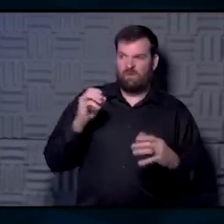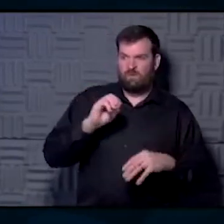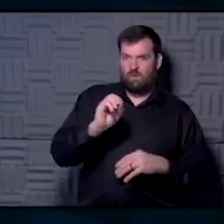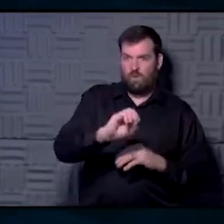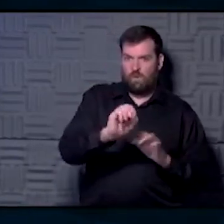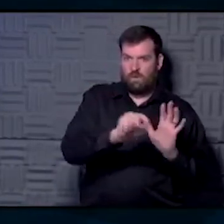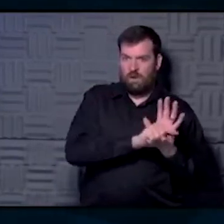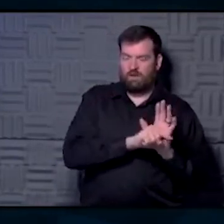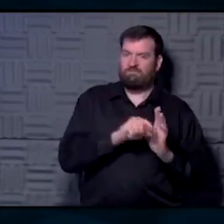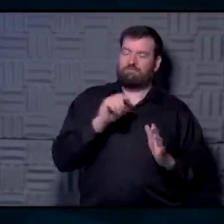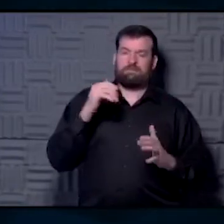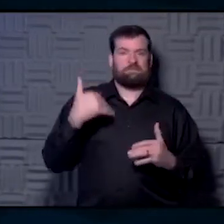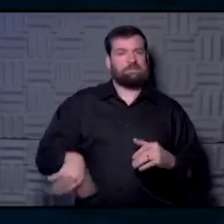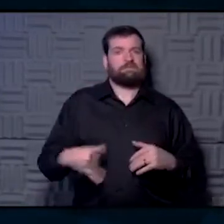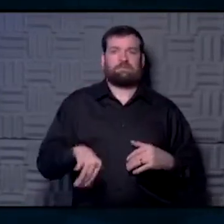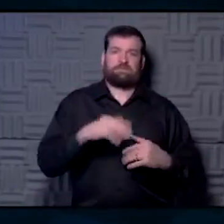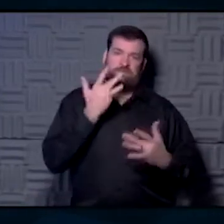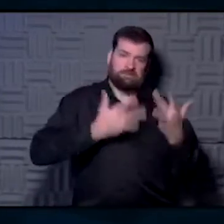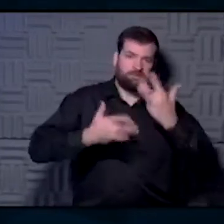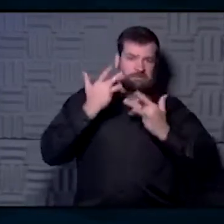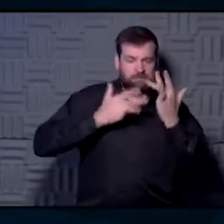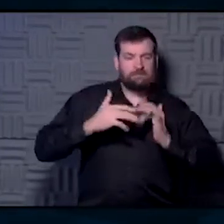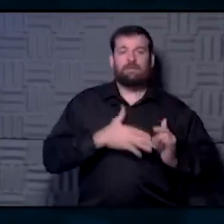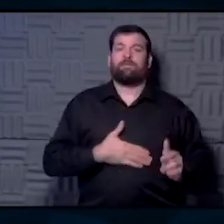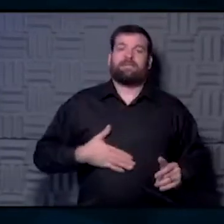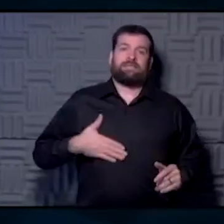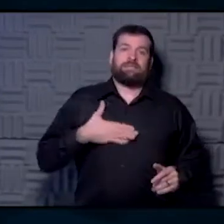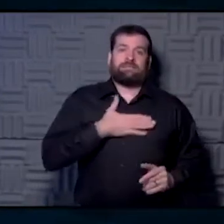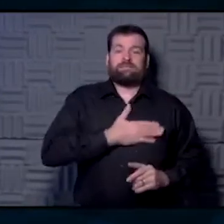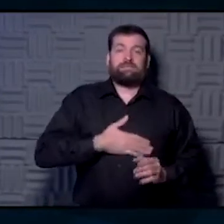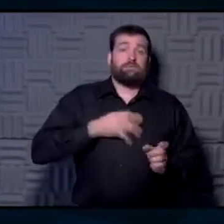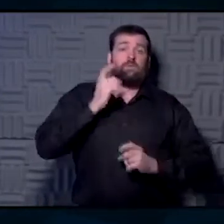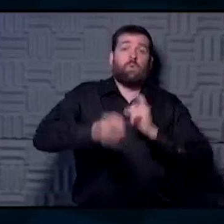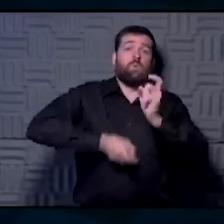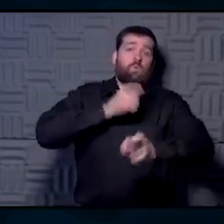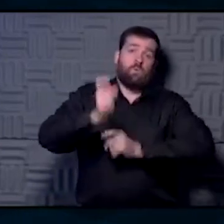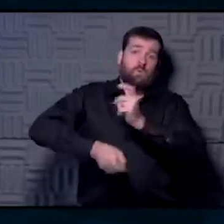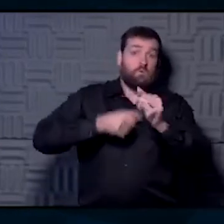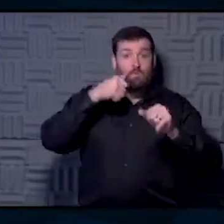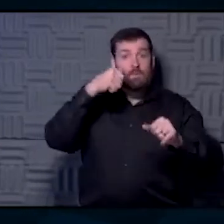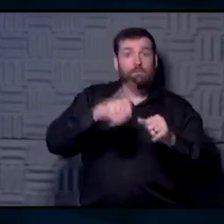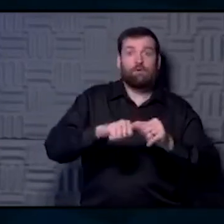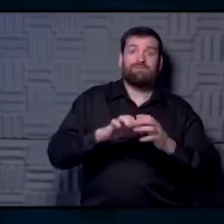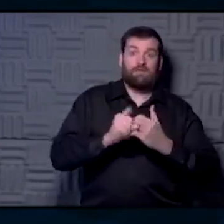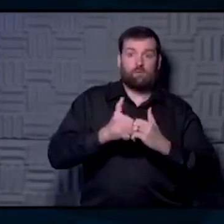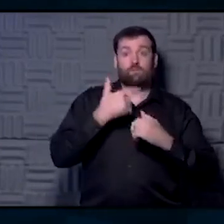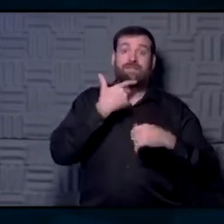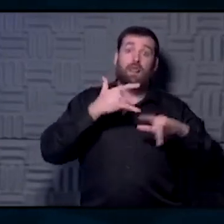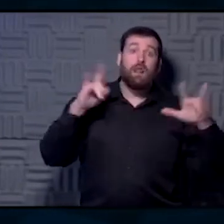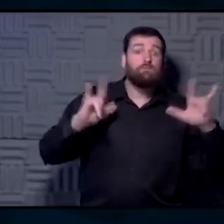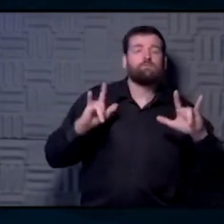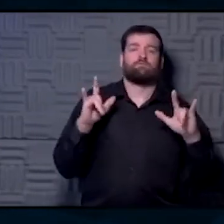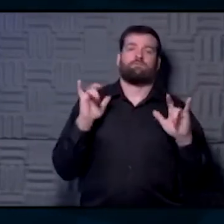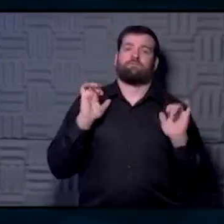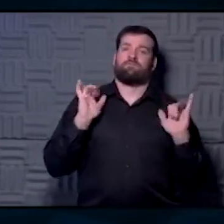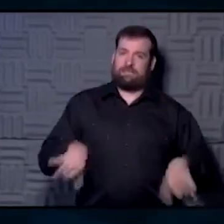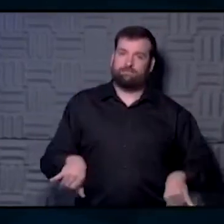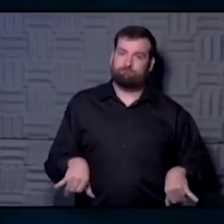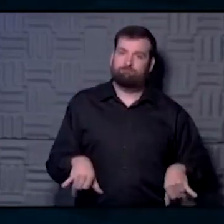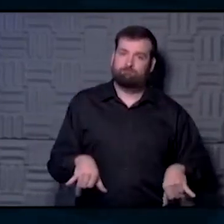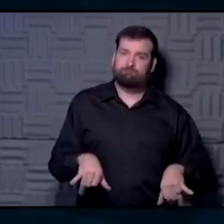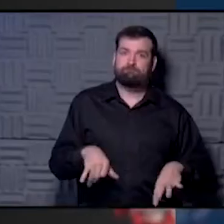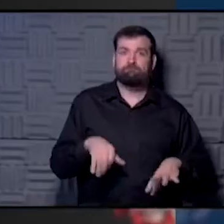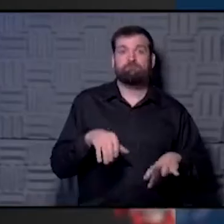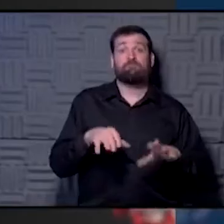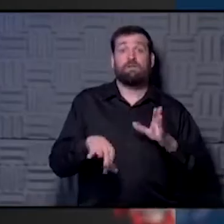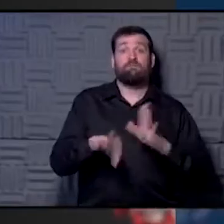is especially in short supply. So please be a donor. Remember, it's another great way to say I love you and I want to take care of you. To